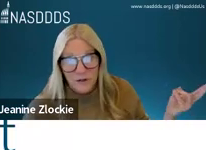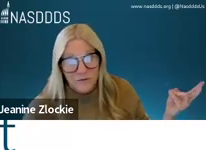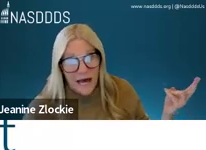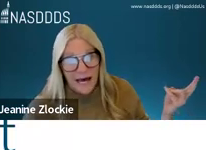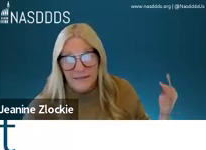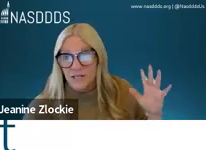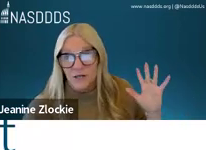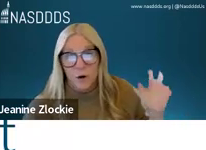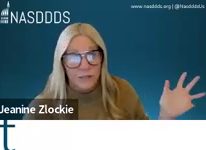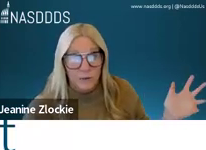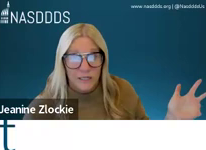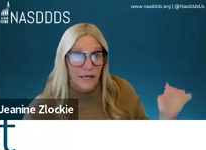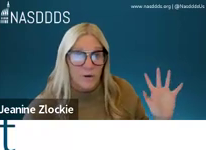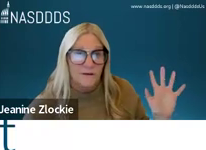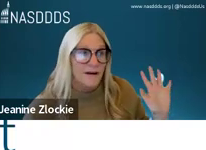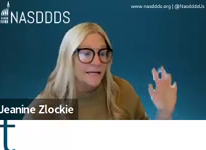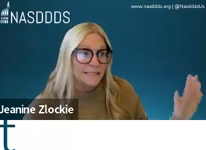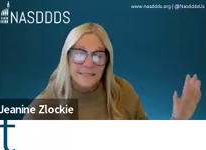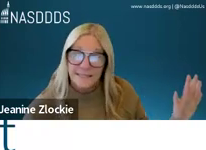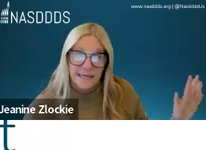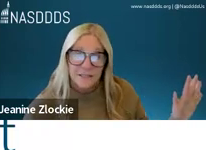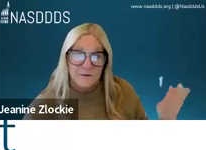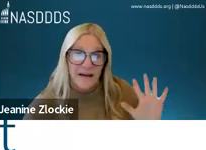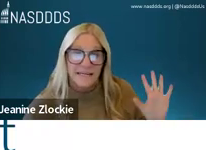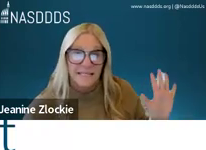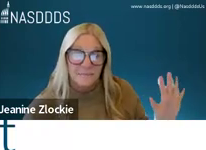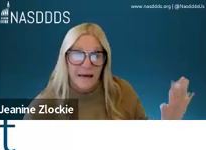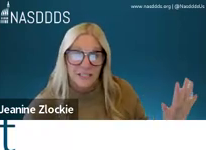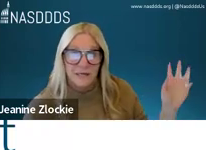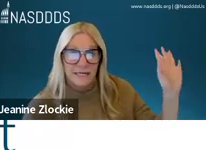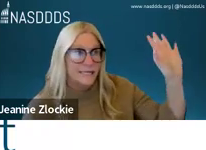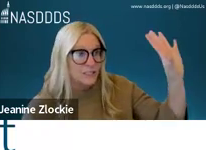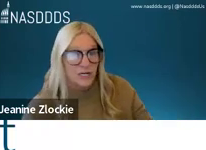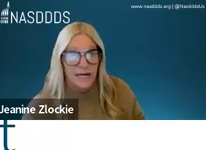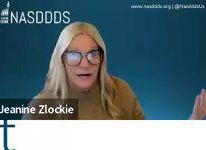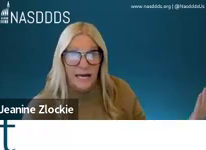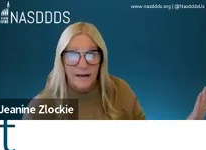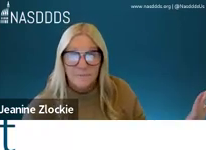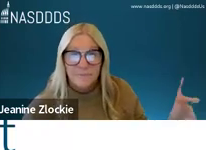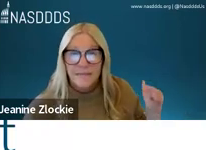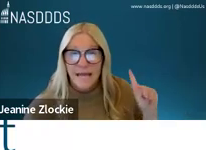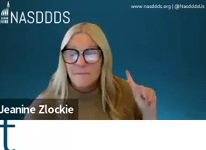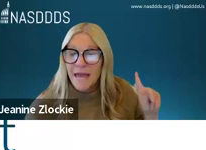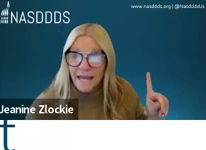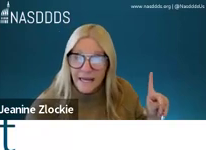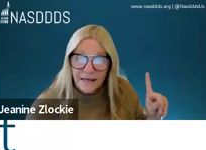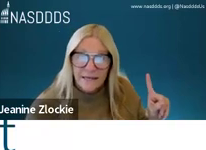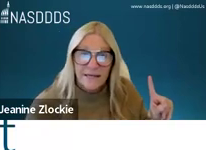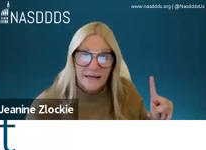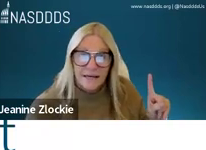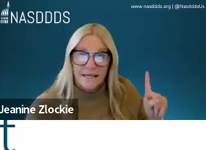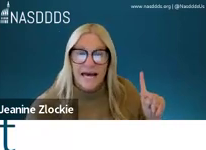can prove that there's an only willing and qualified entity to provide case management in a certain area, they